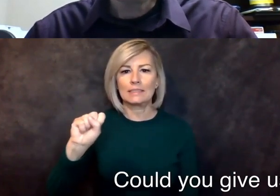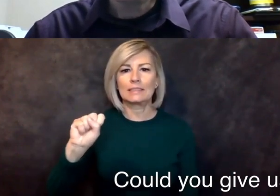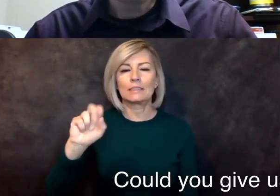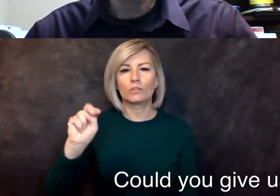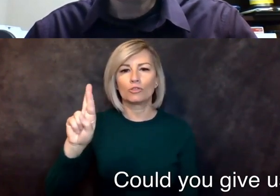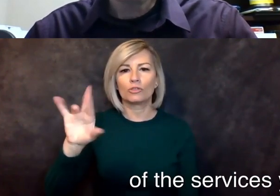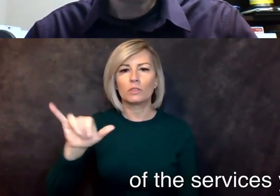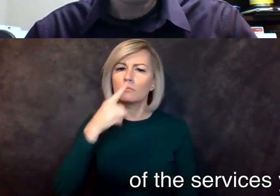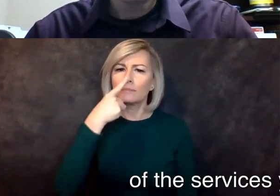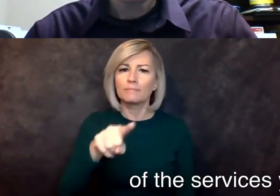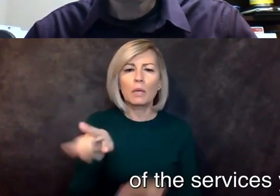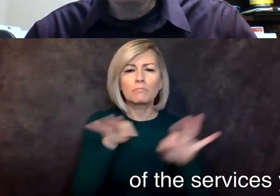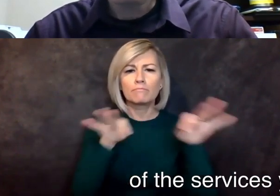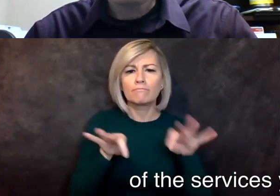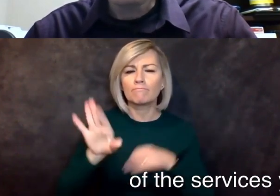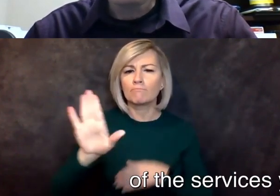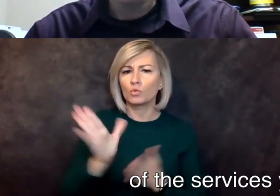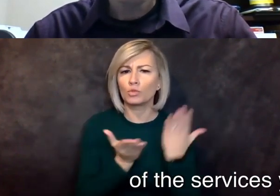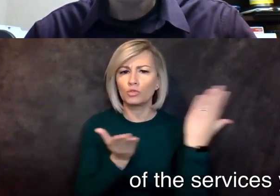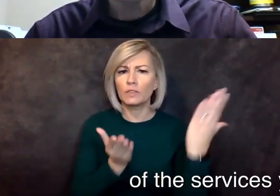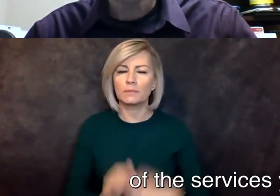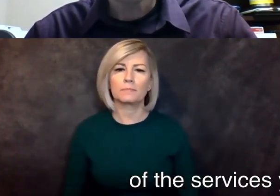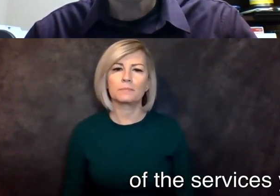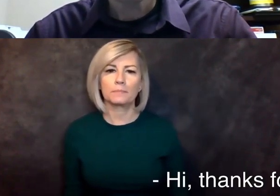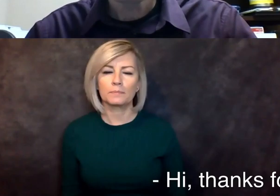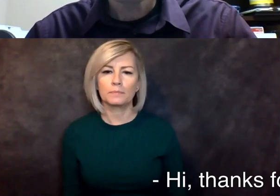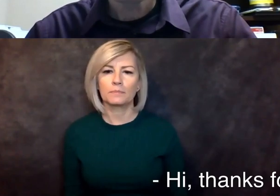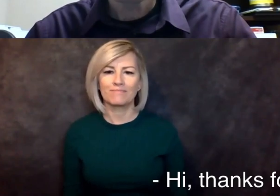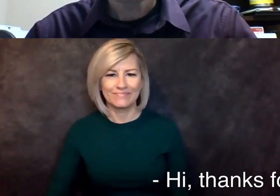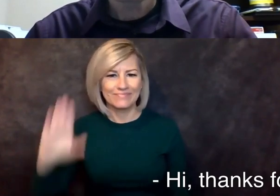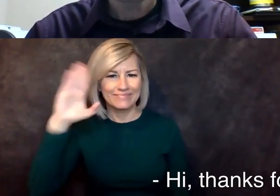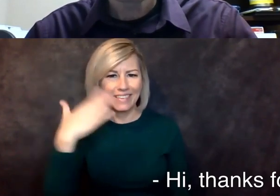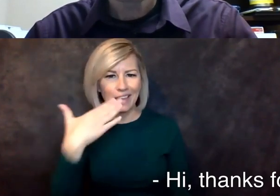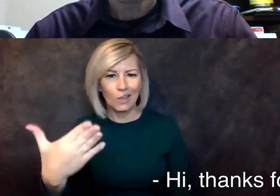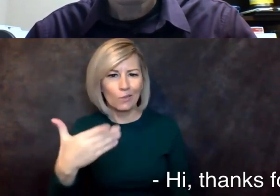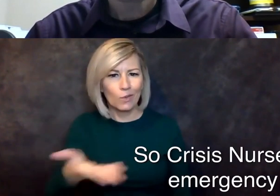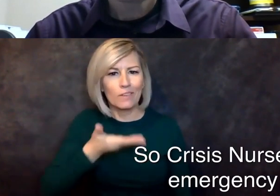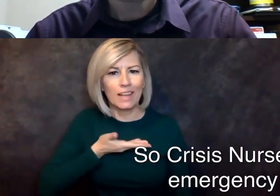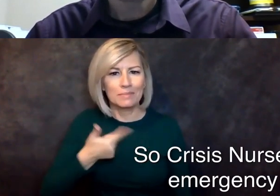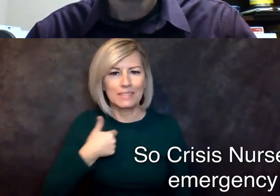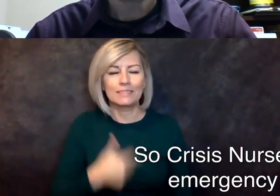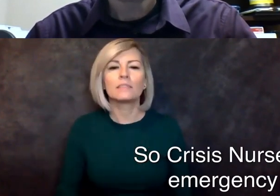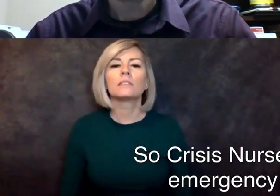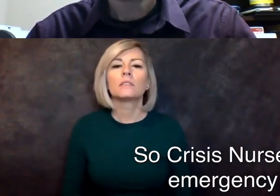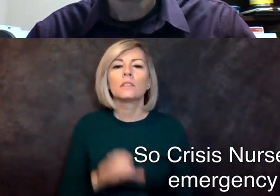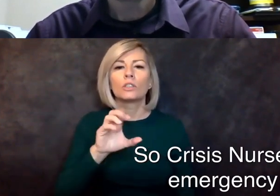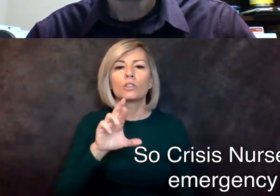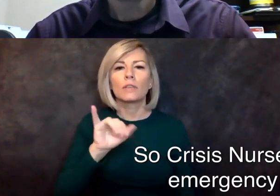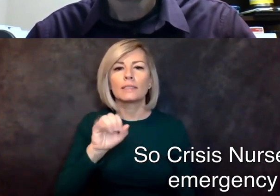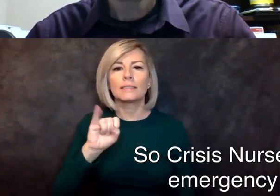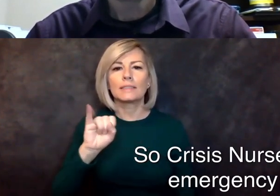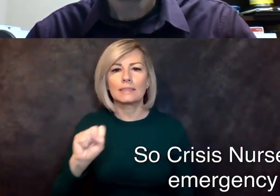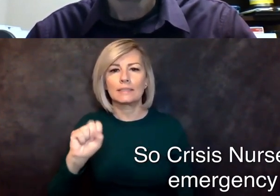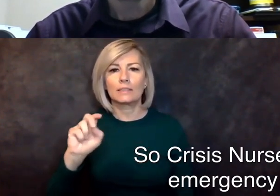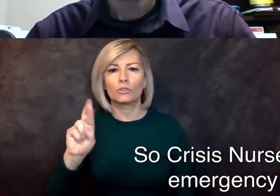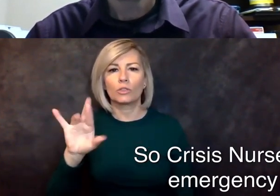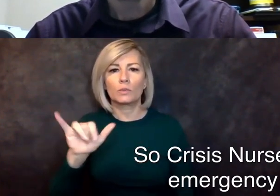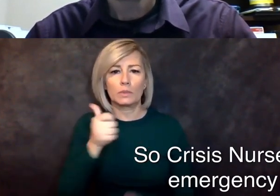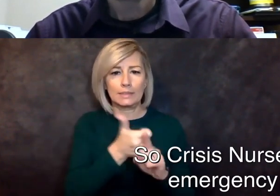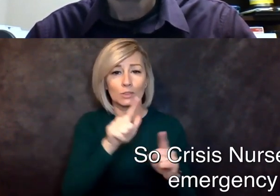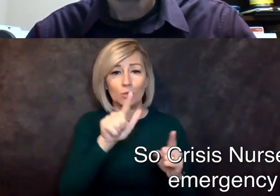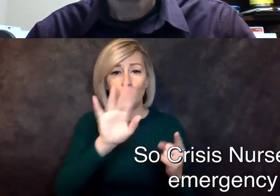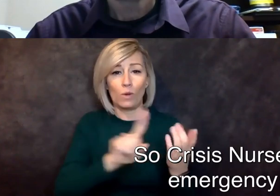us a nice overview of the services you offer there? Hi, thanks for having me. So Crisis Nursery is a 24-hour